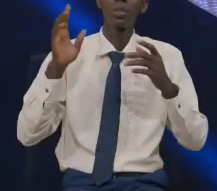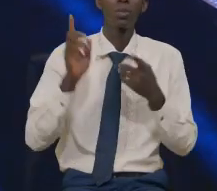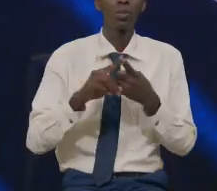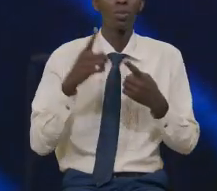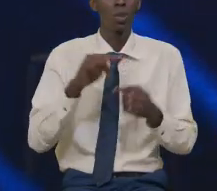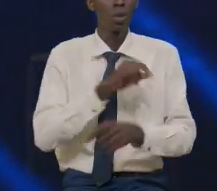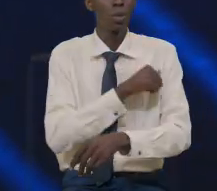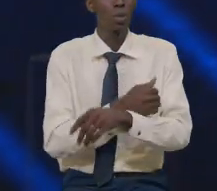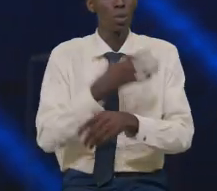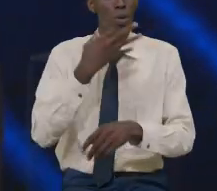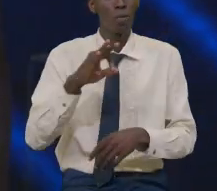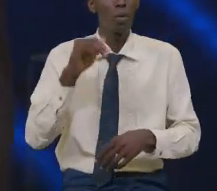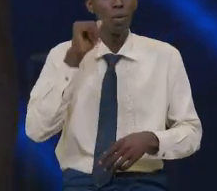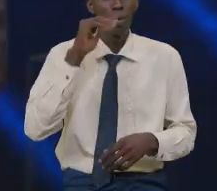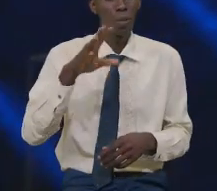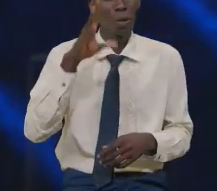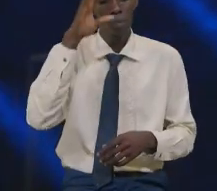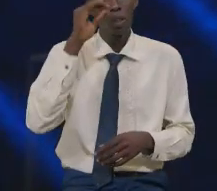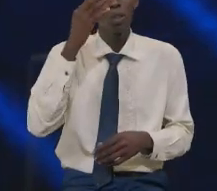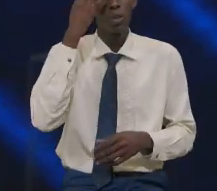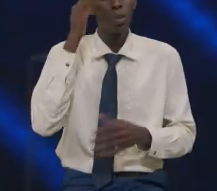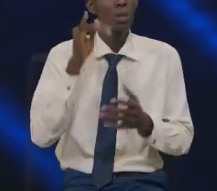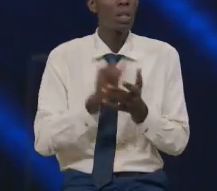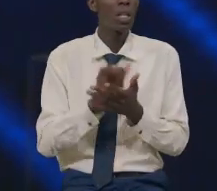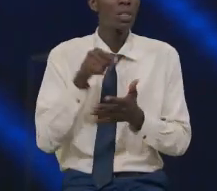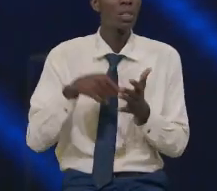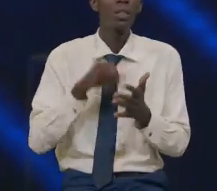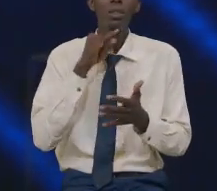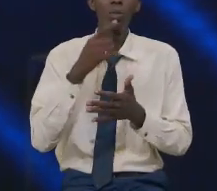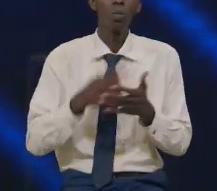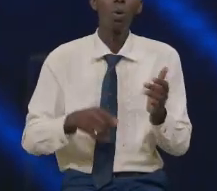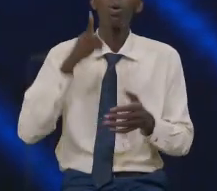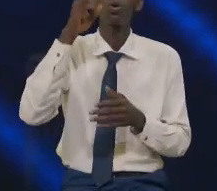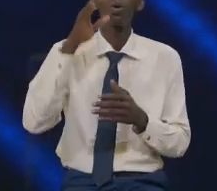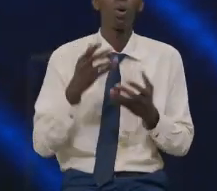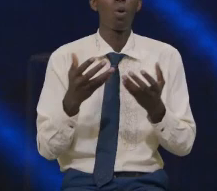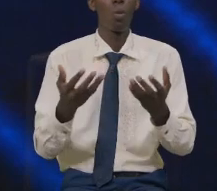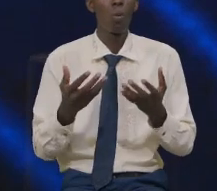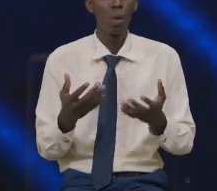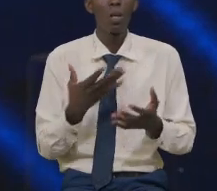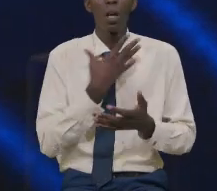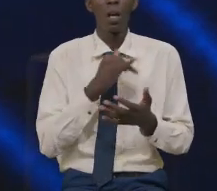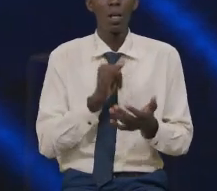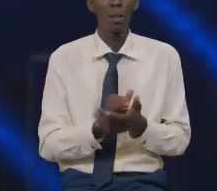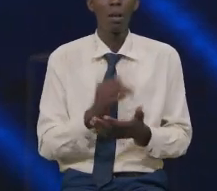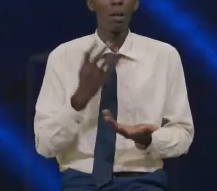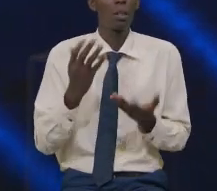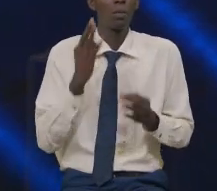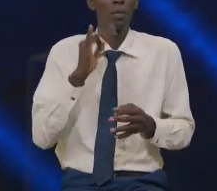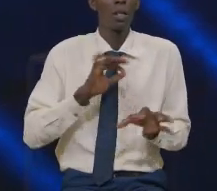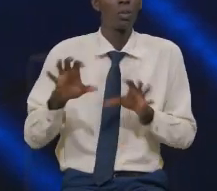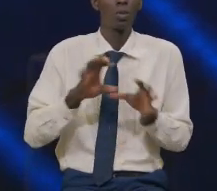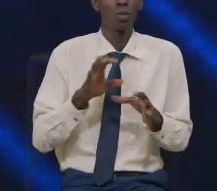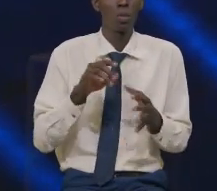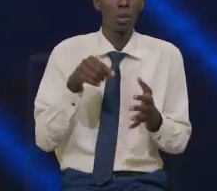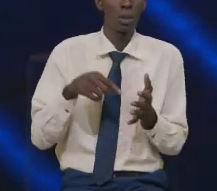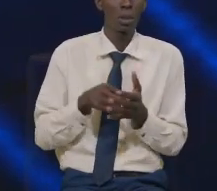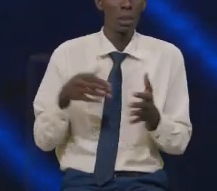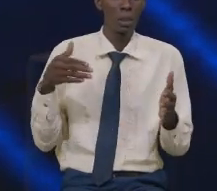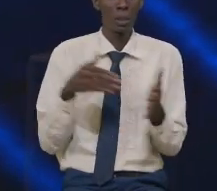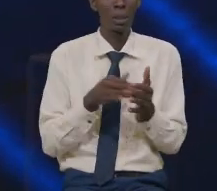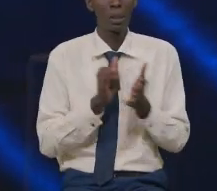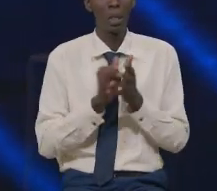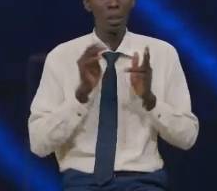knows this is what God wants. But if I do what God wants, they'll frown at me. They'll be angry at